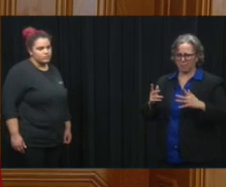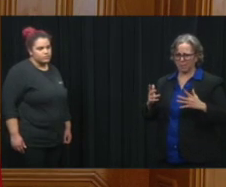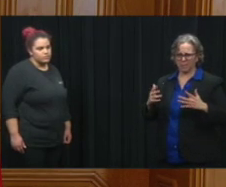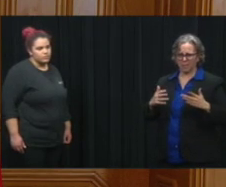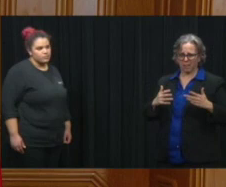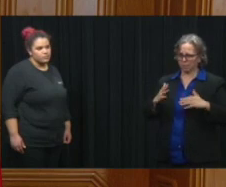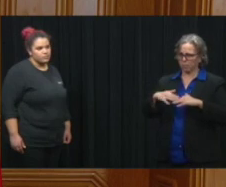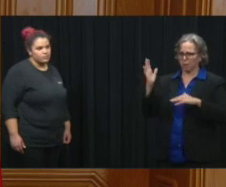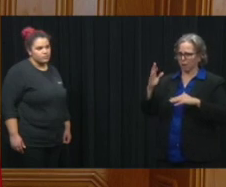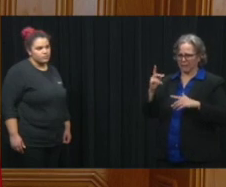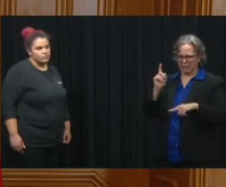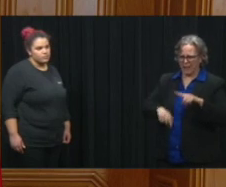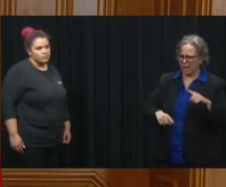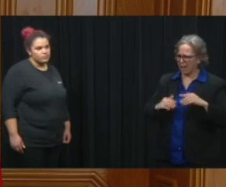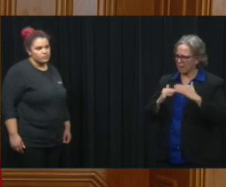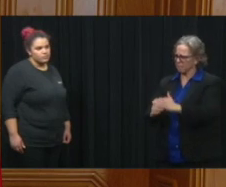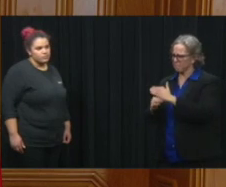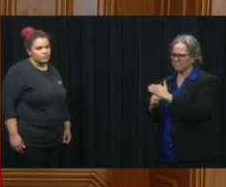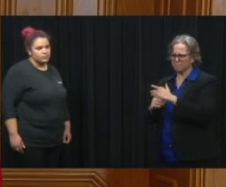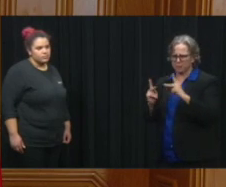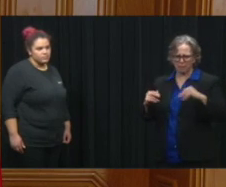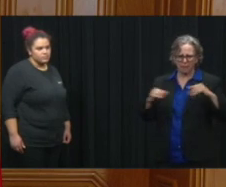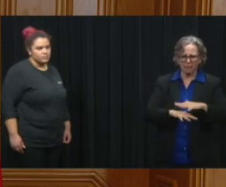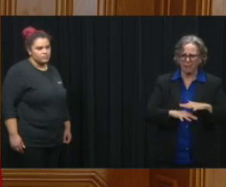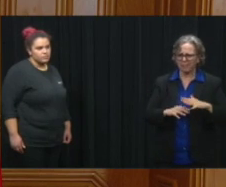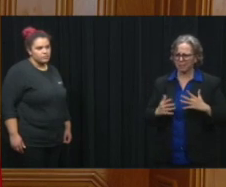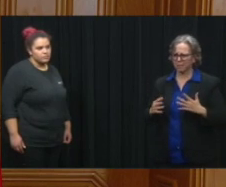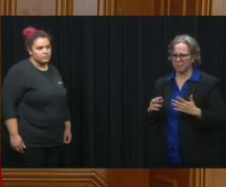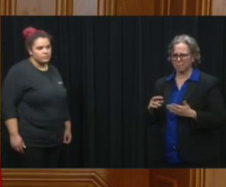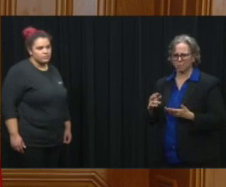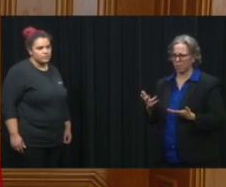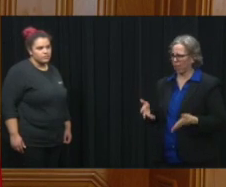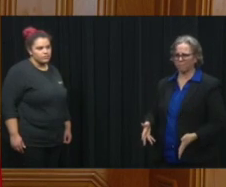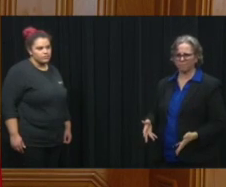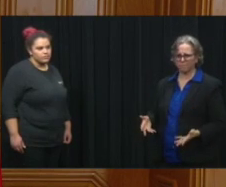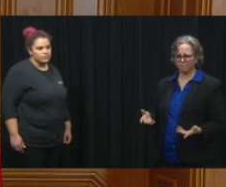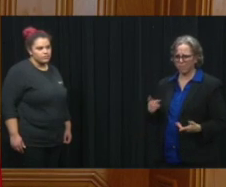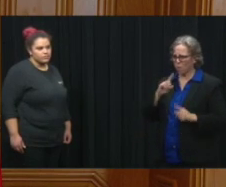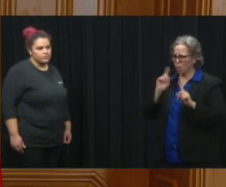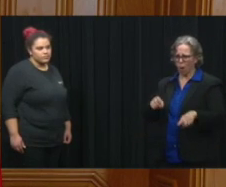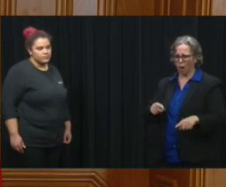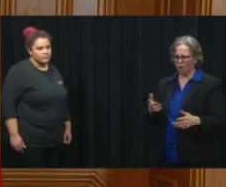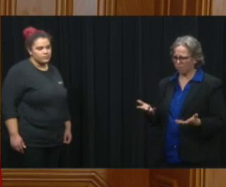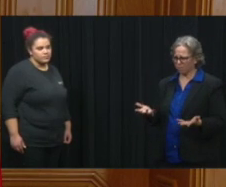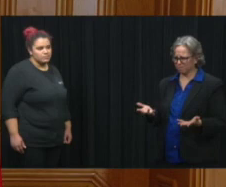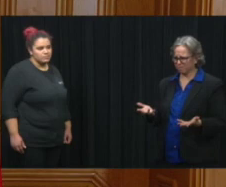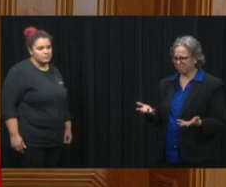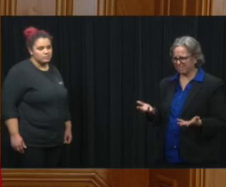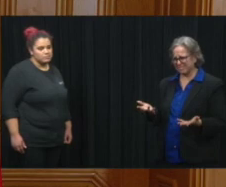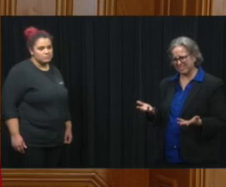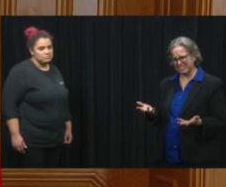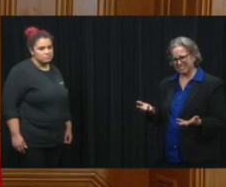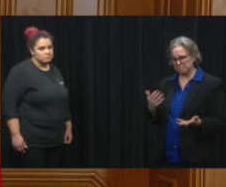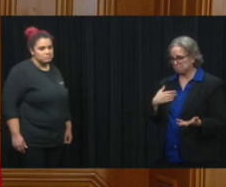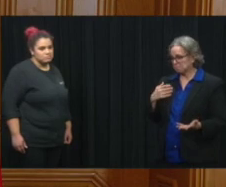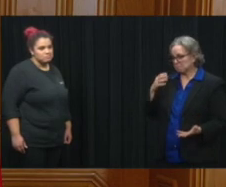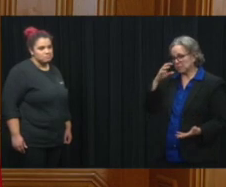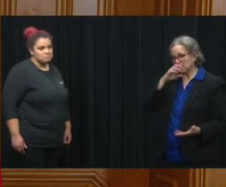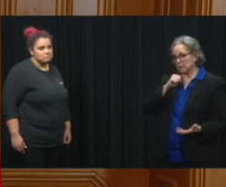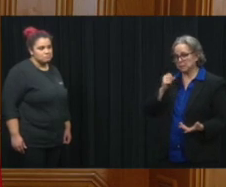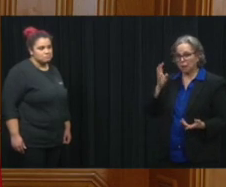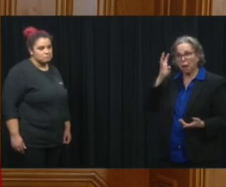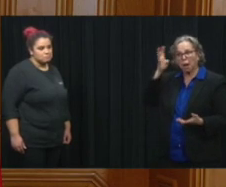So we're about out of orders. I suppose we could come up with some more, and we may.